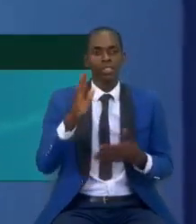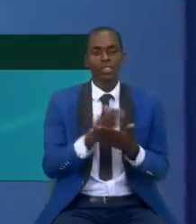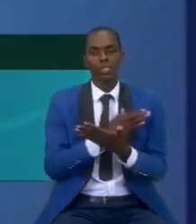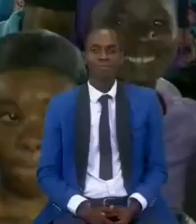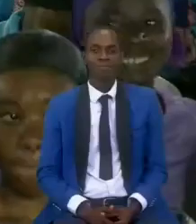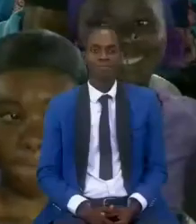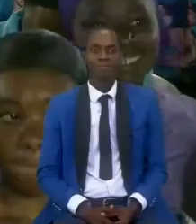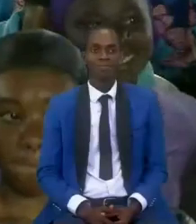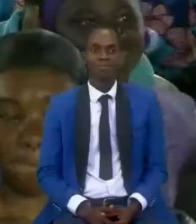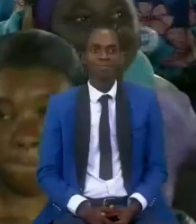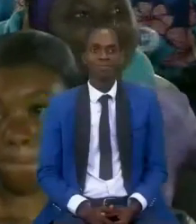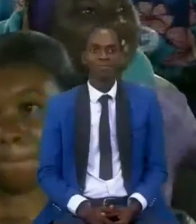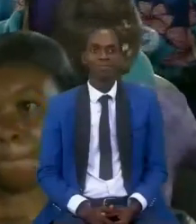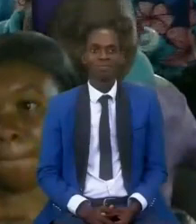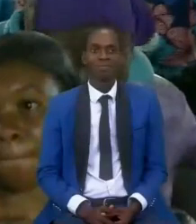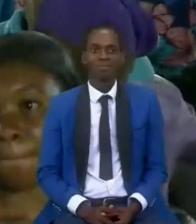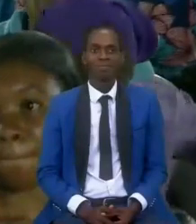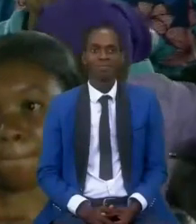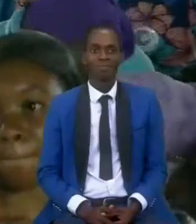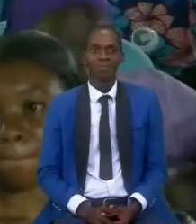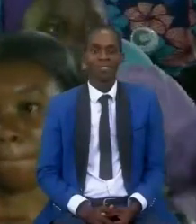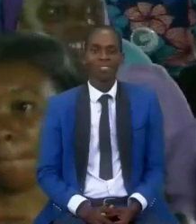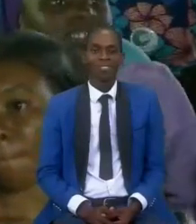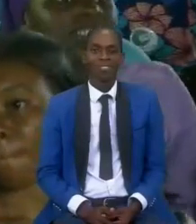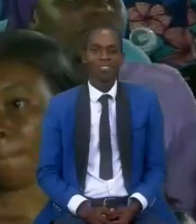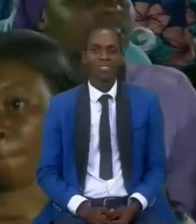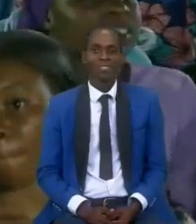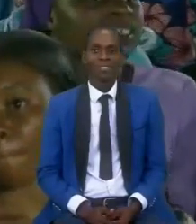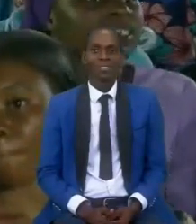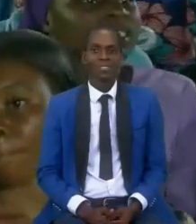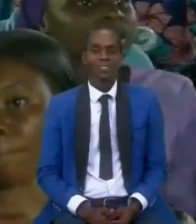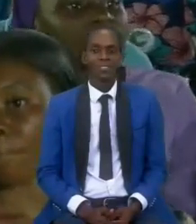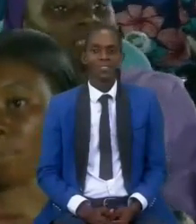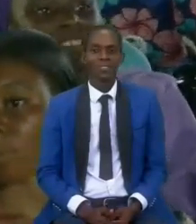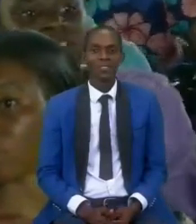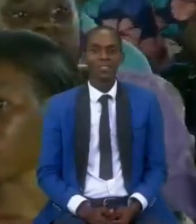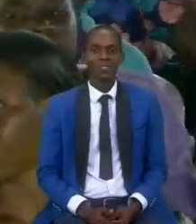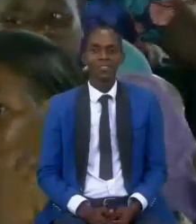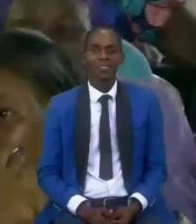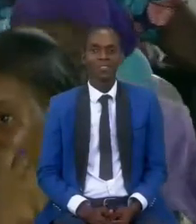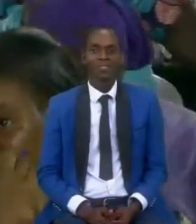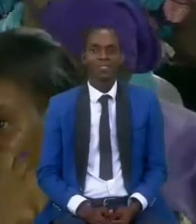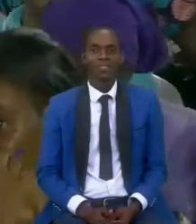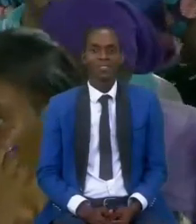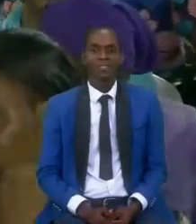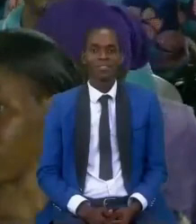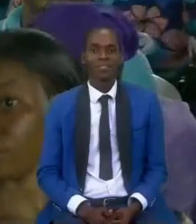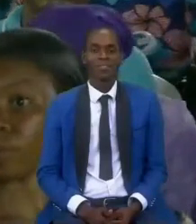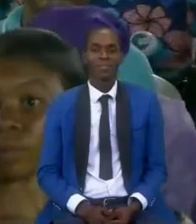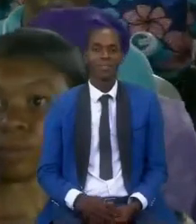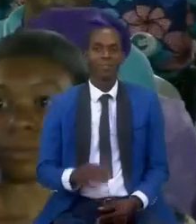do. And then to Isaiah chapter 46, and we're reading from verse 10. Isaiah